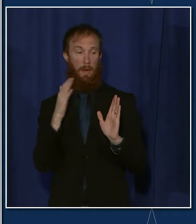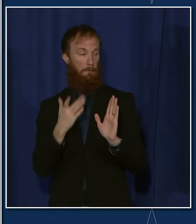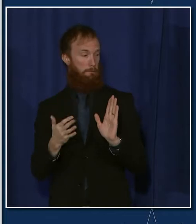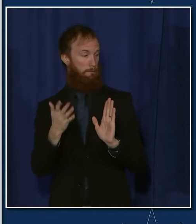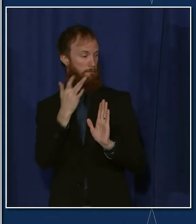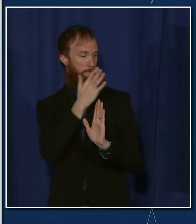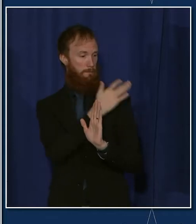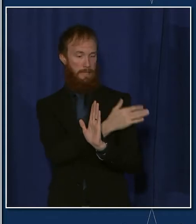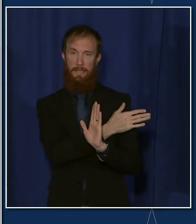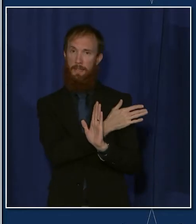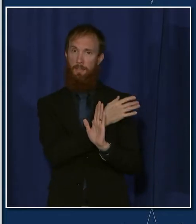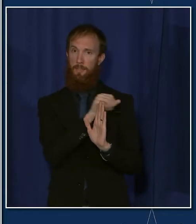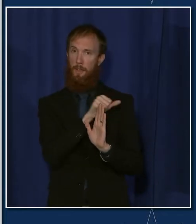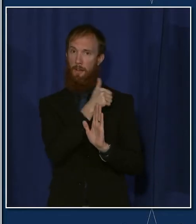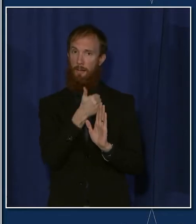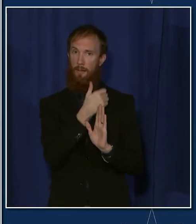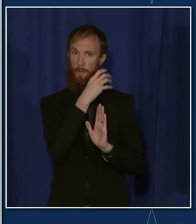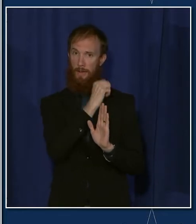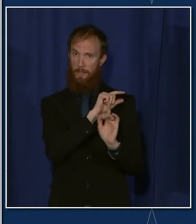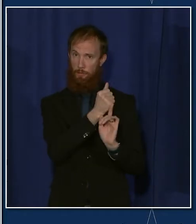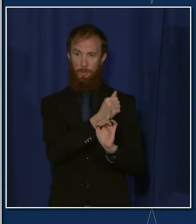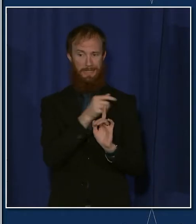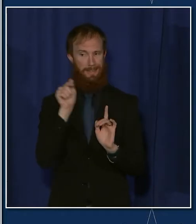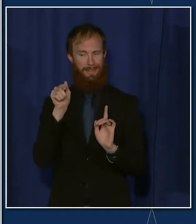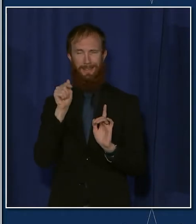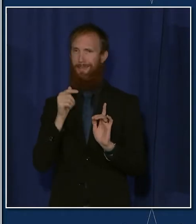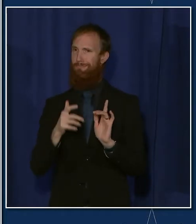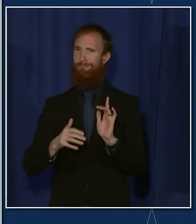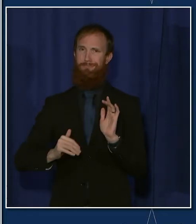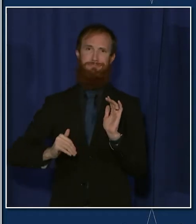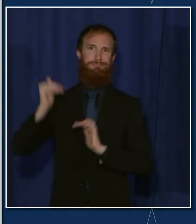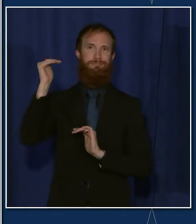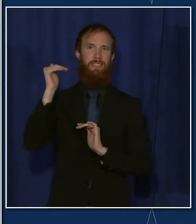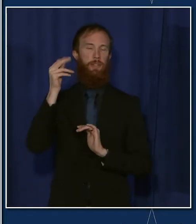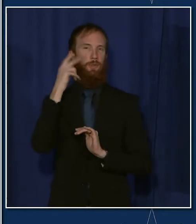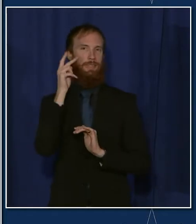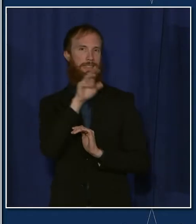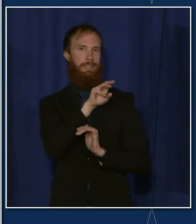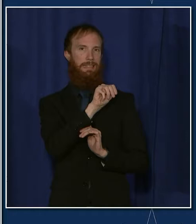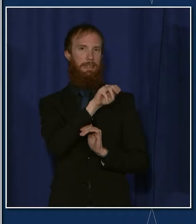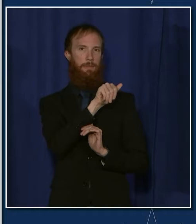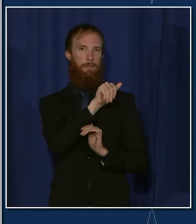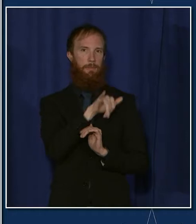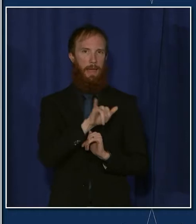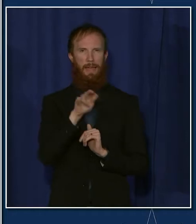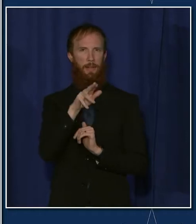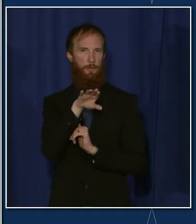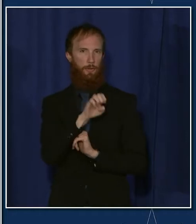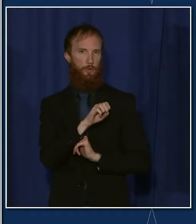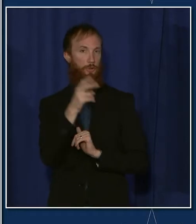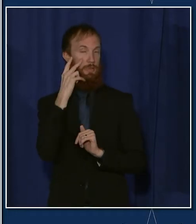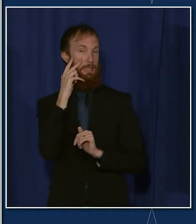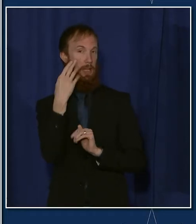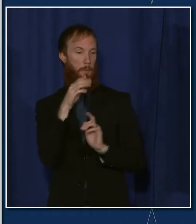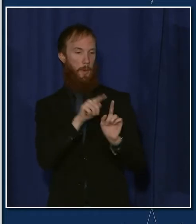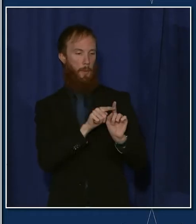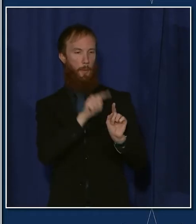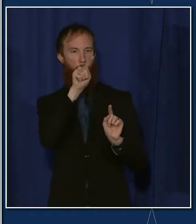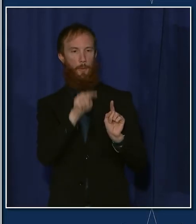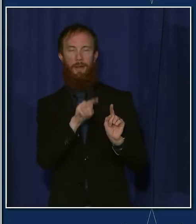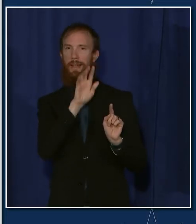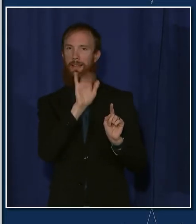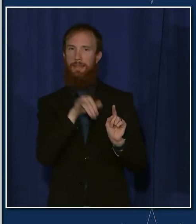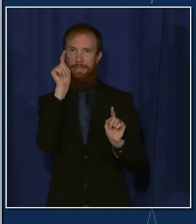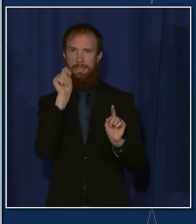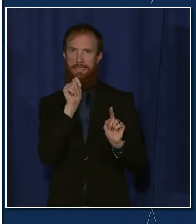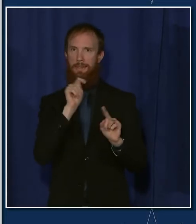uptake that we saw in other age groups. You can see back in that May, June, that big spike in the blue, that was the teenagers, and this is actually